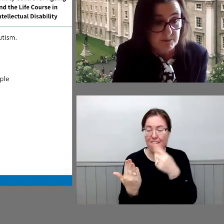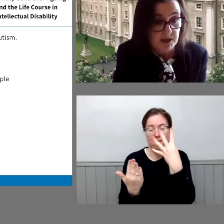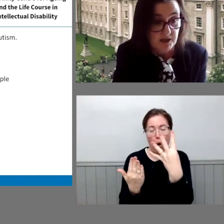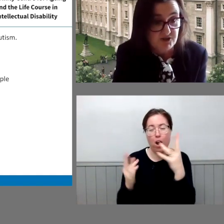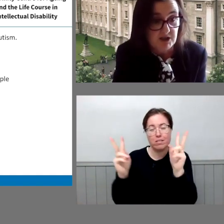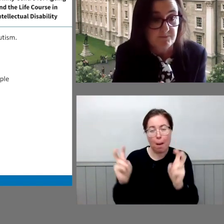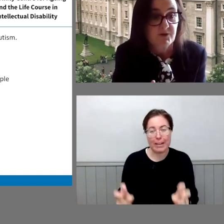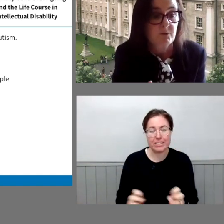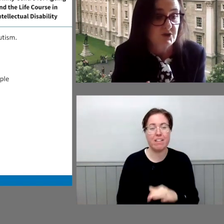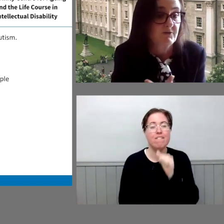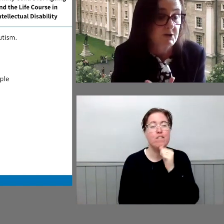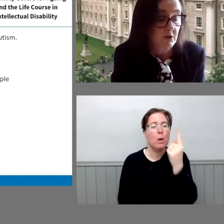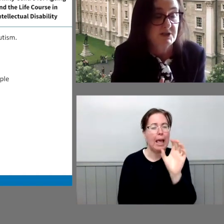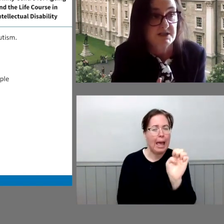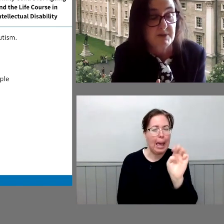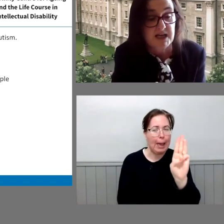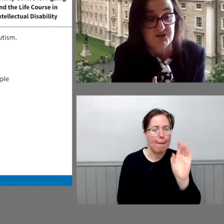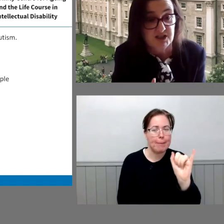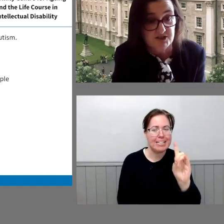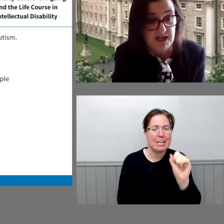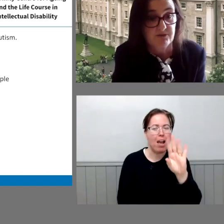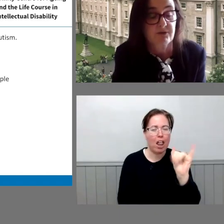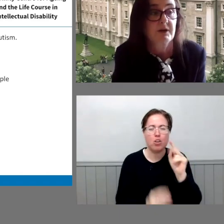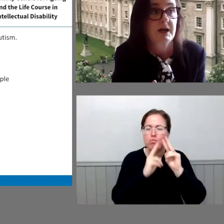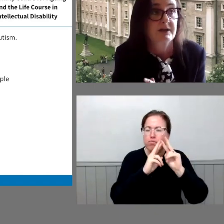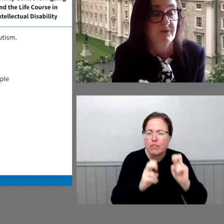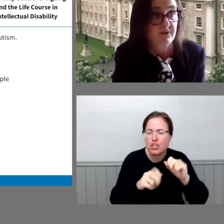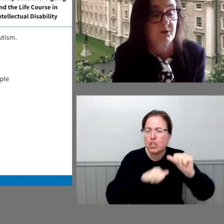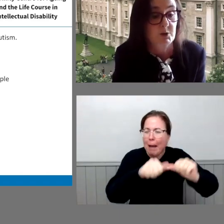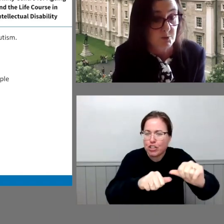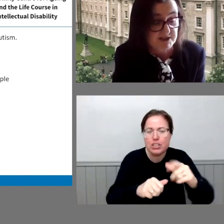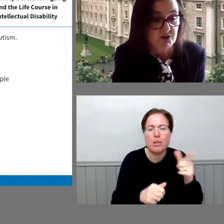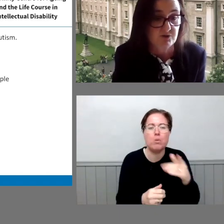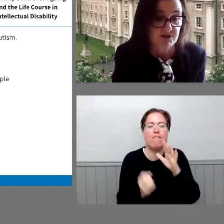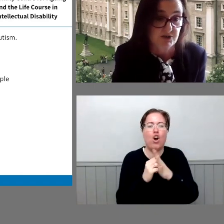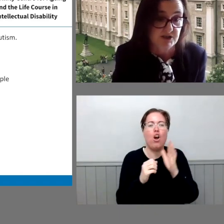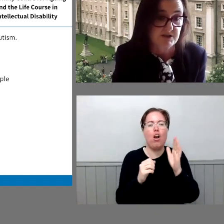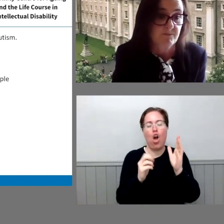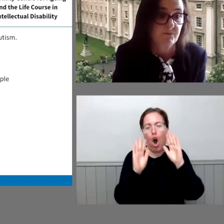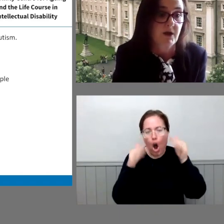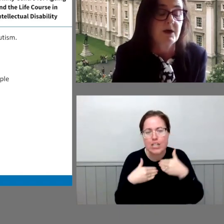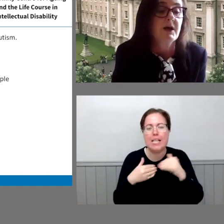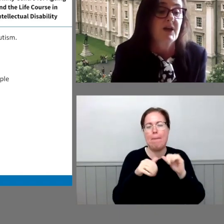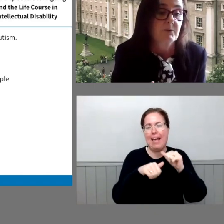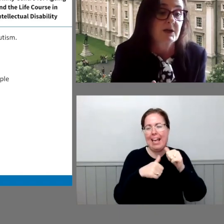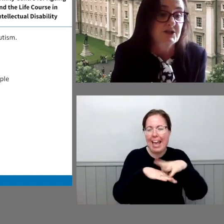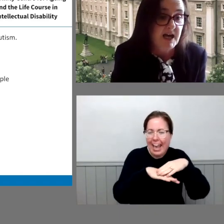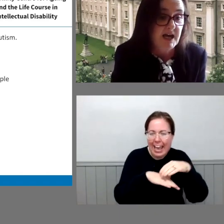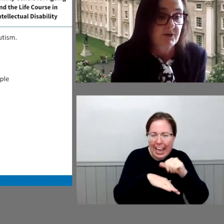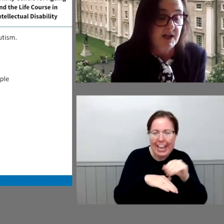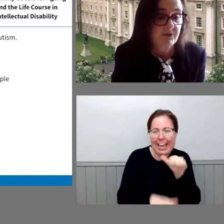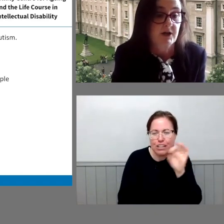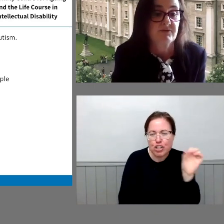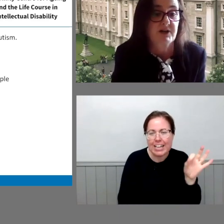was epidemiology, which covered autism, aging, and death, and in this there were 22 studies. Then we